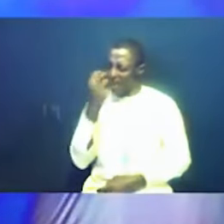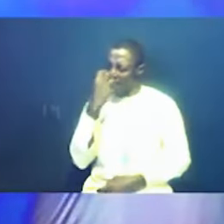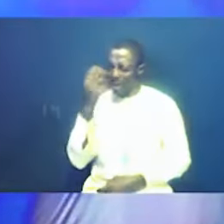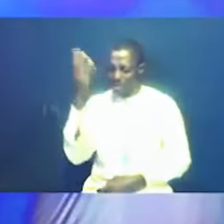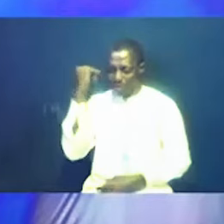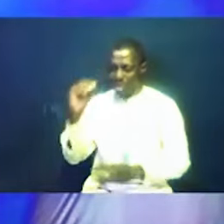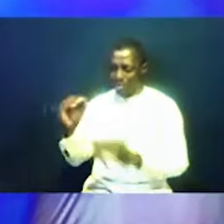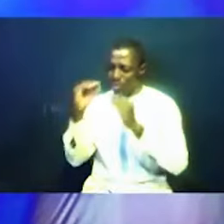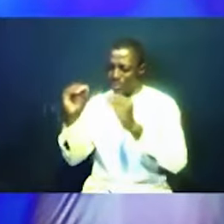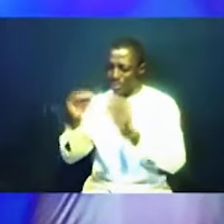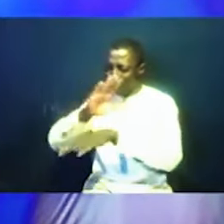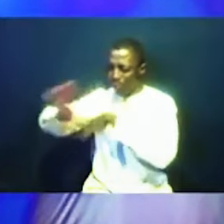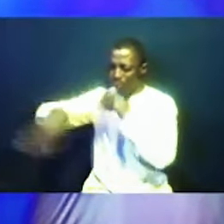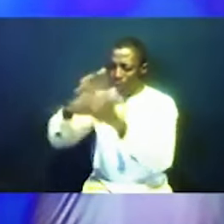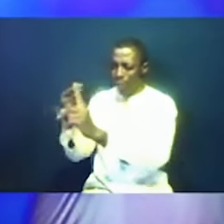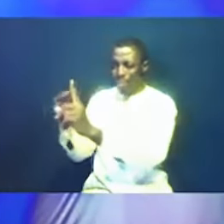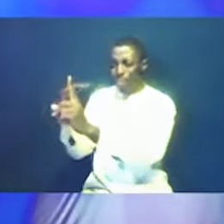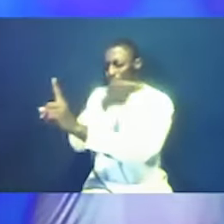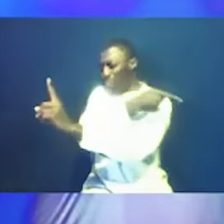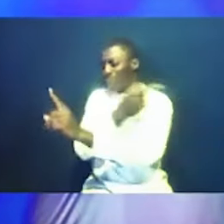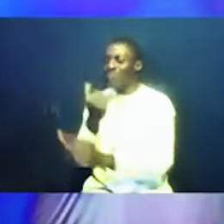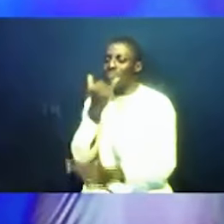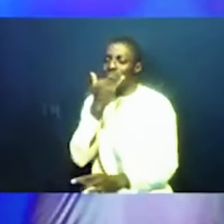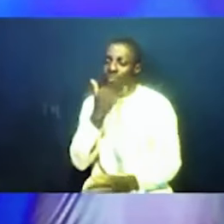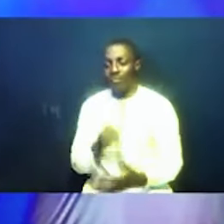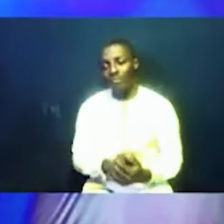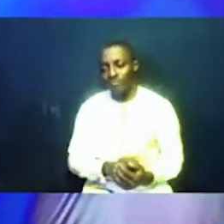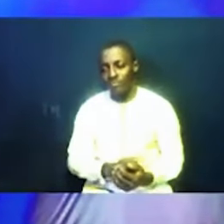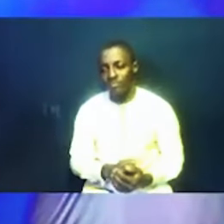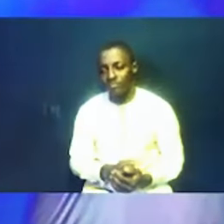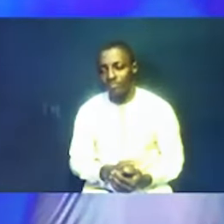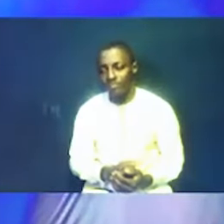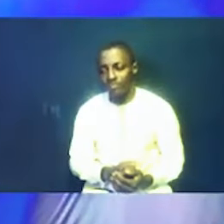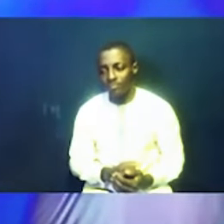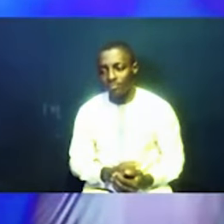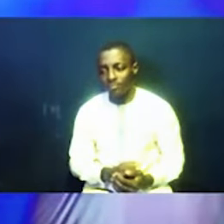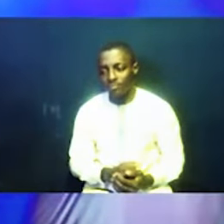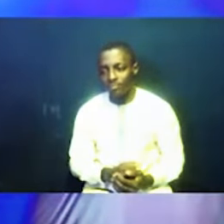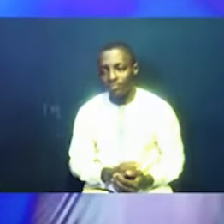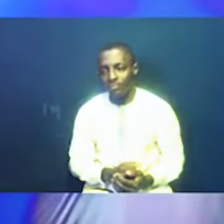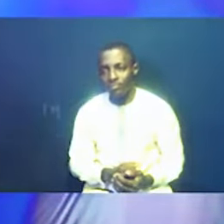ditch. Yes, who is anywhere in the fry for, what did any fry for anyone?